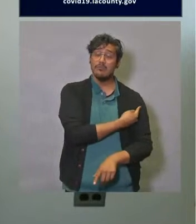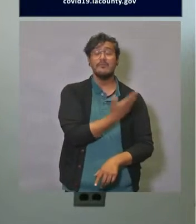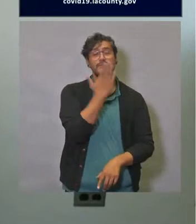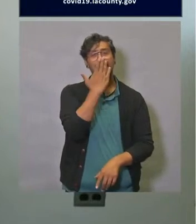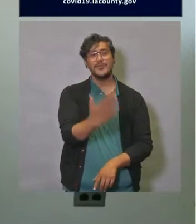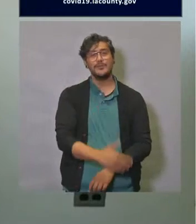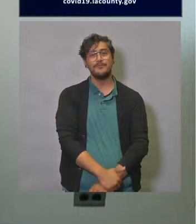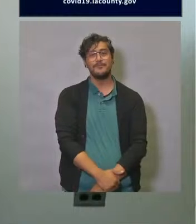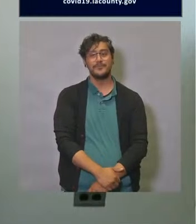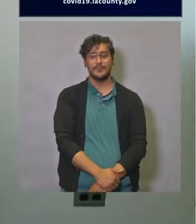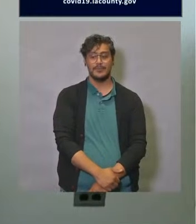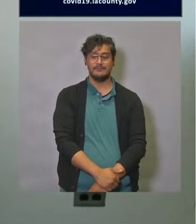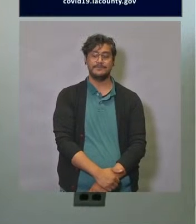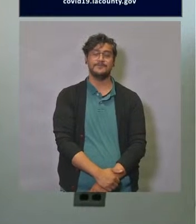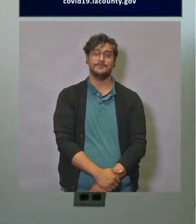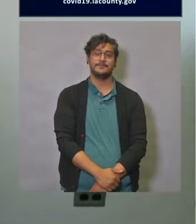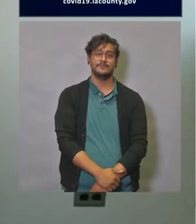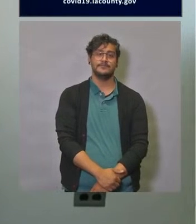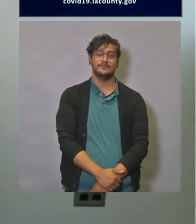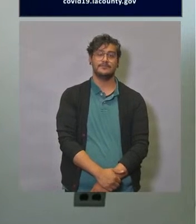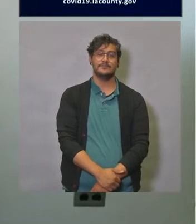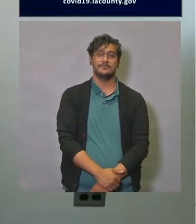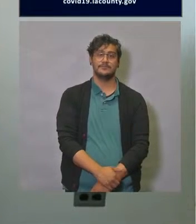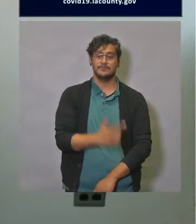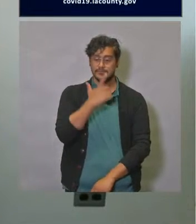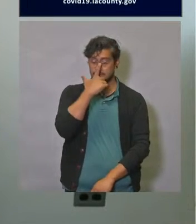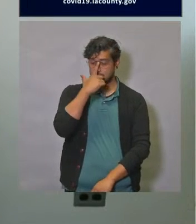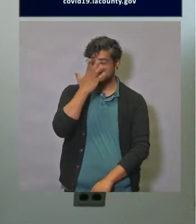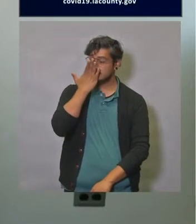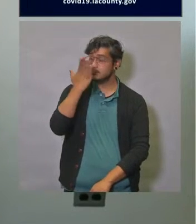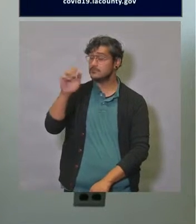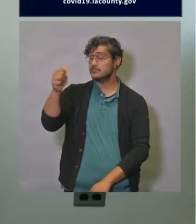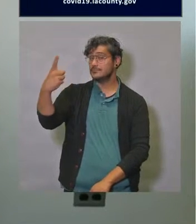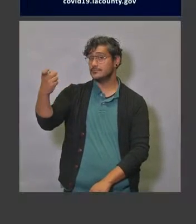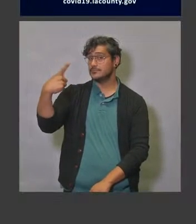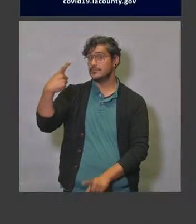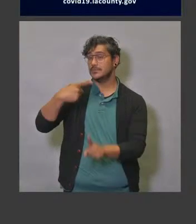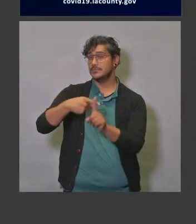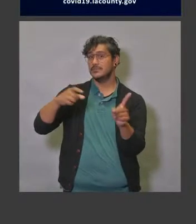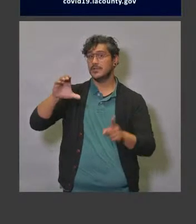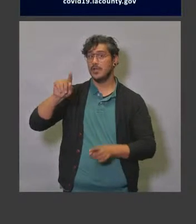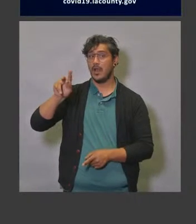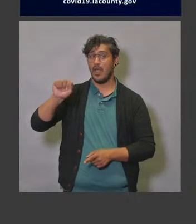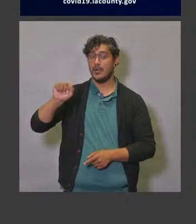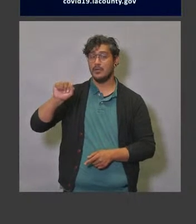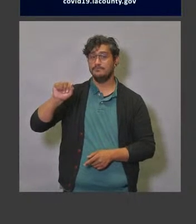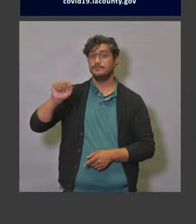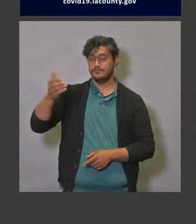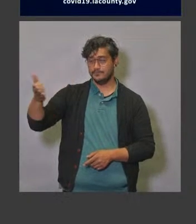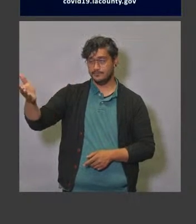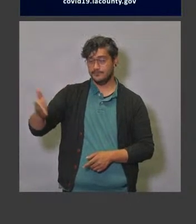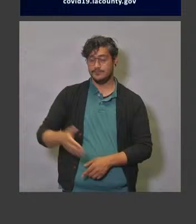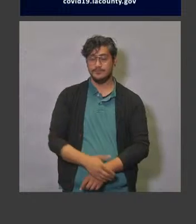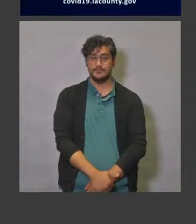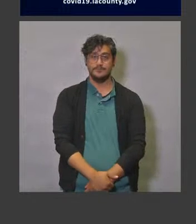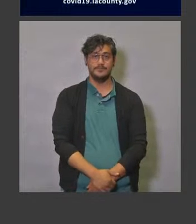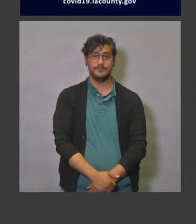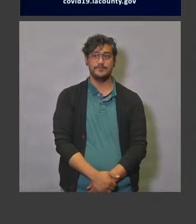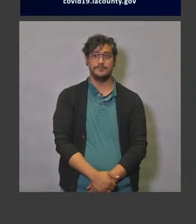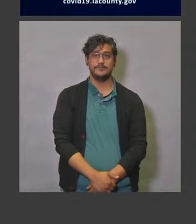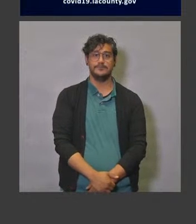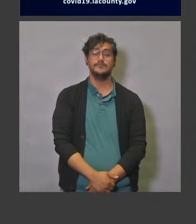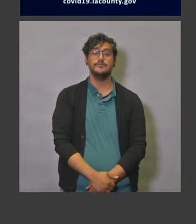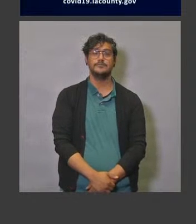we'll take the next question. Thank you. Our next question comes from the line of Claudia Pisciuta. Claudia, your line is unmuted. Please go